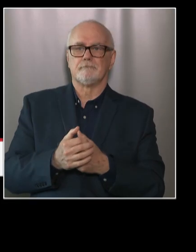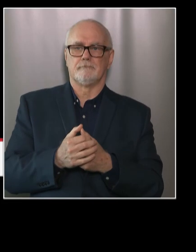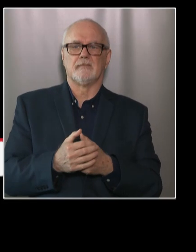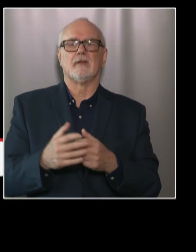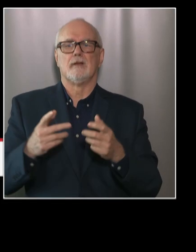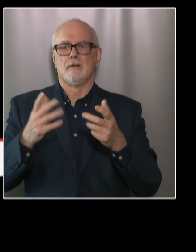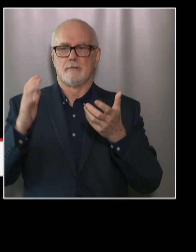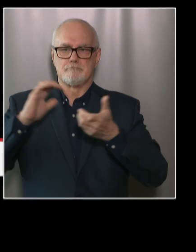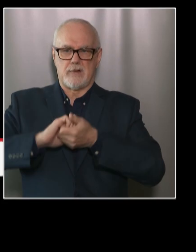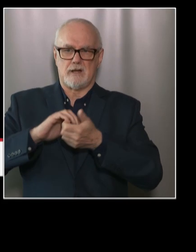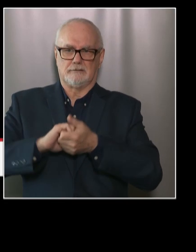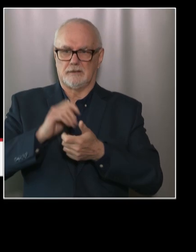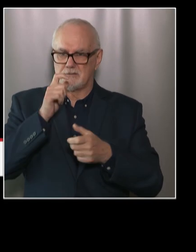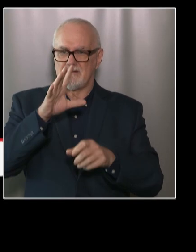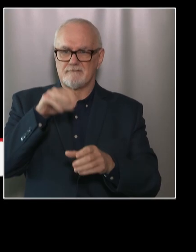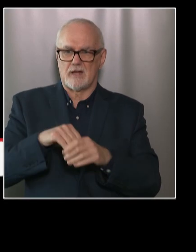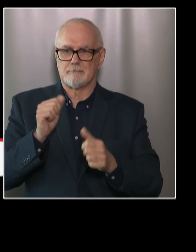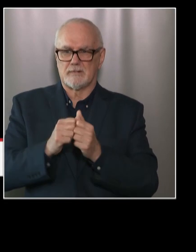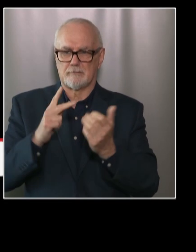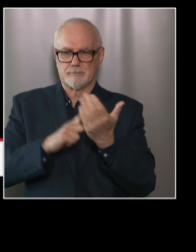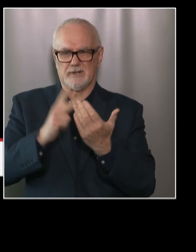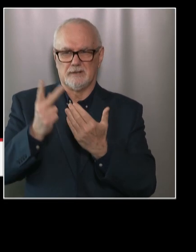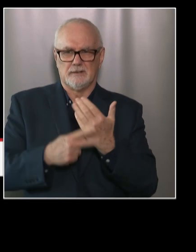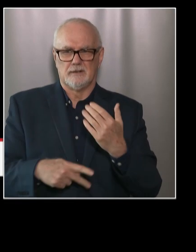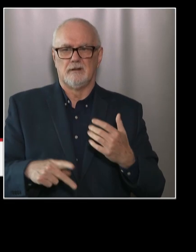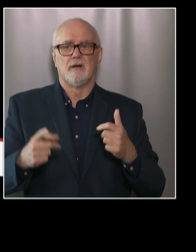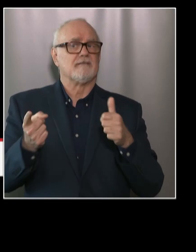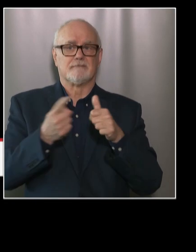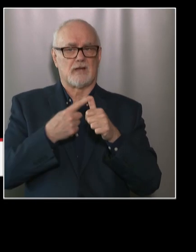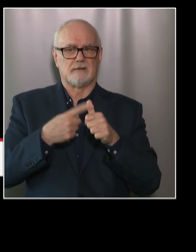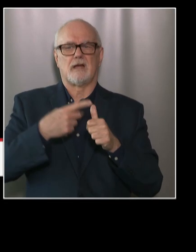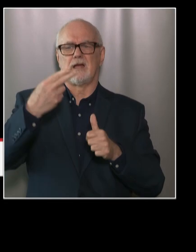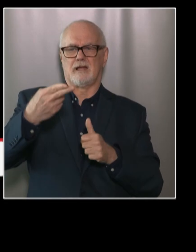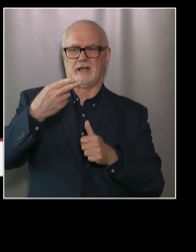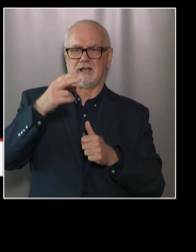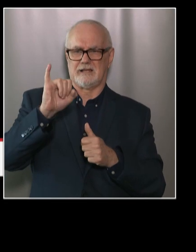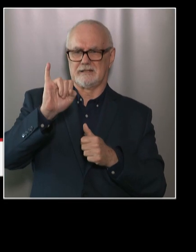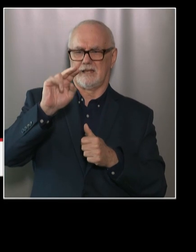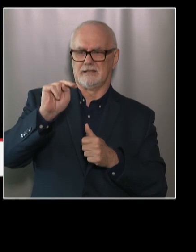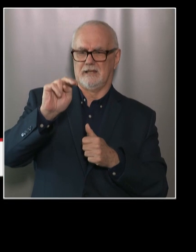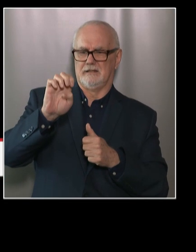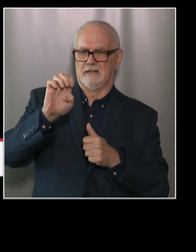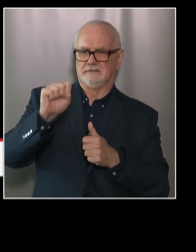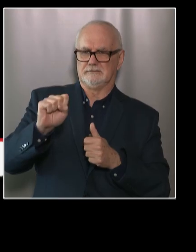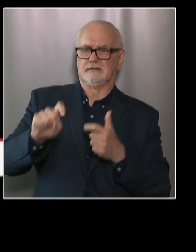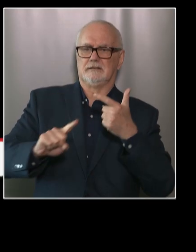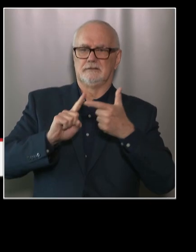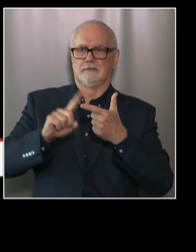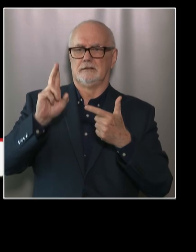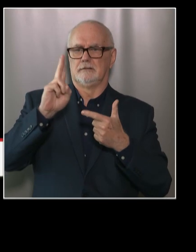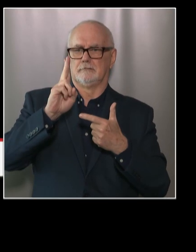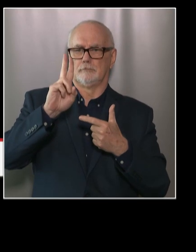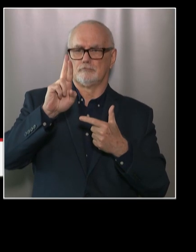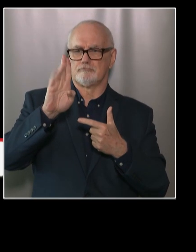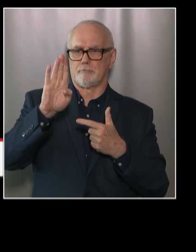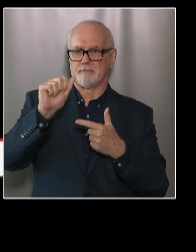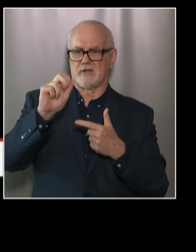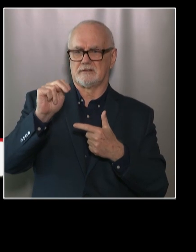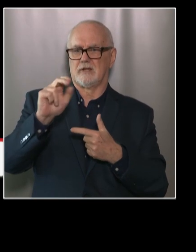Trident Development, for continuing to move the Parks at Walter Reed forward and being the district's Elite 8 project for Ward 4.